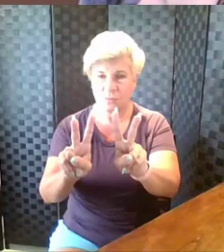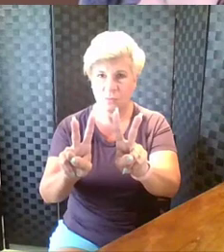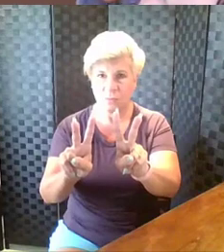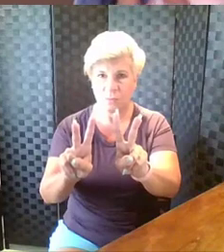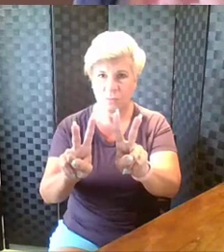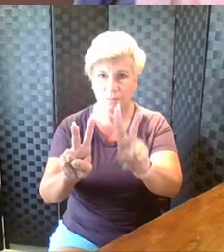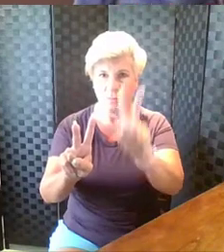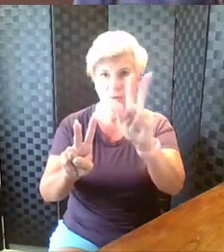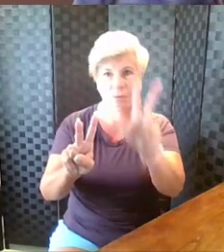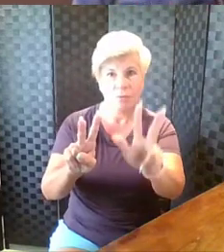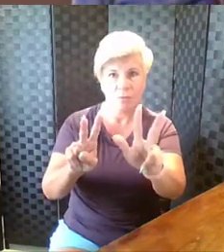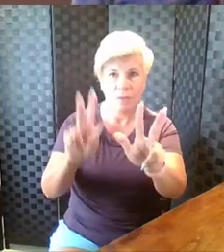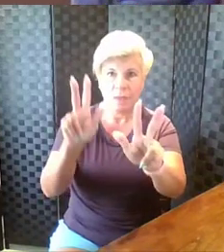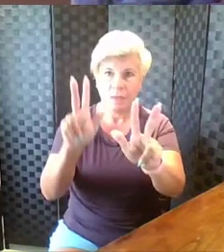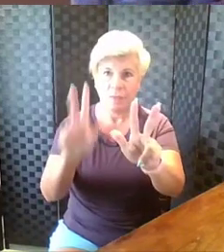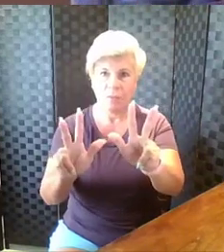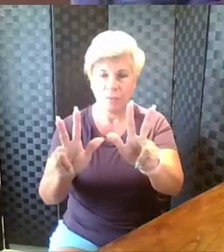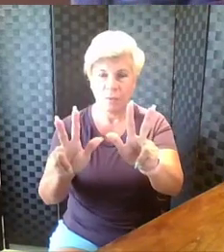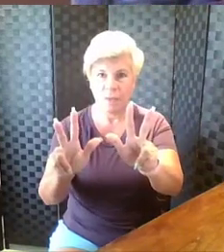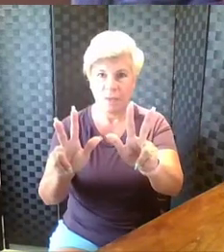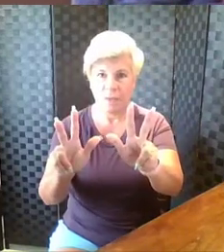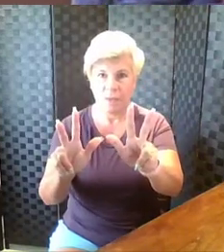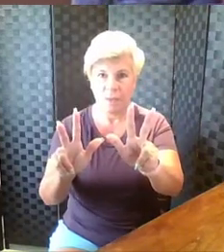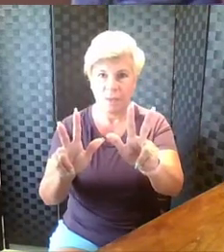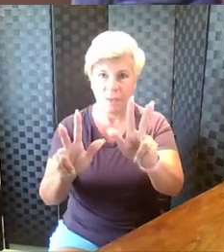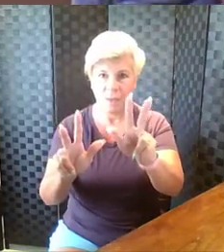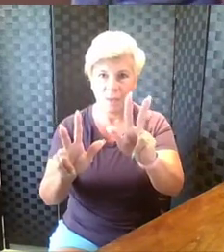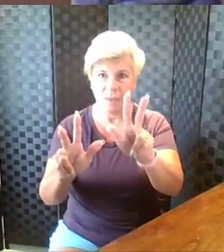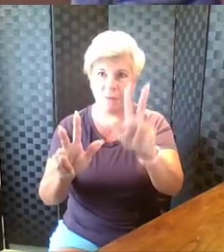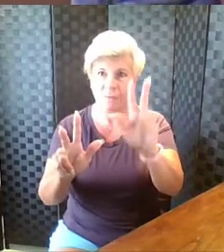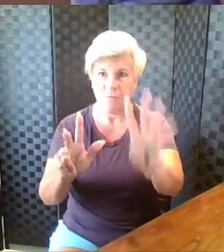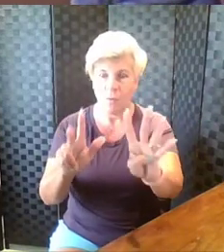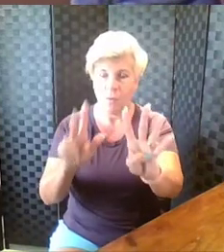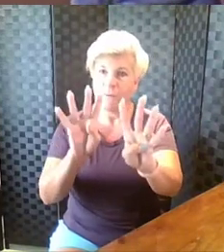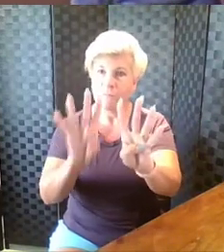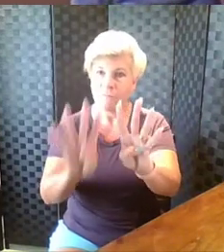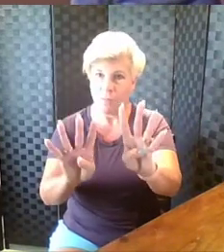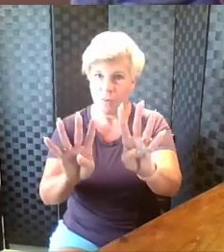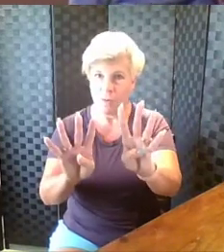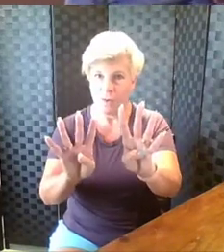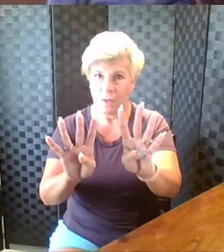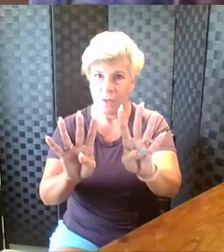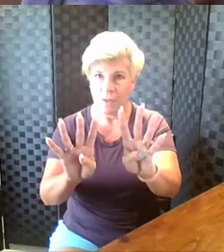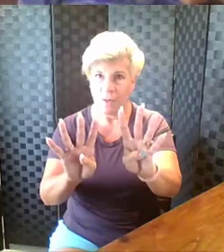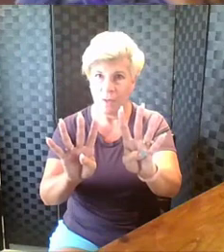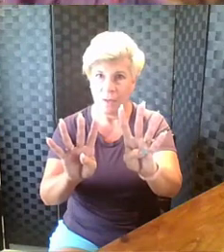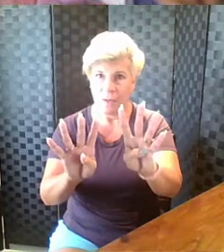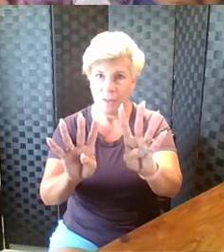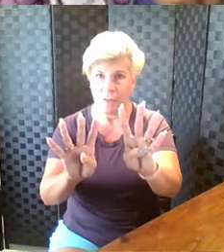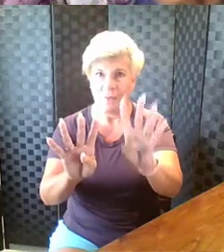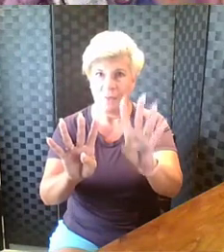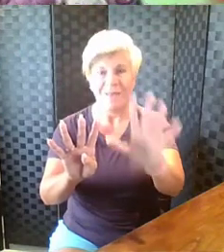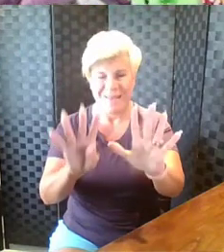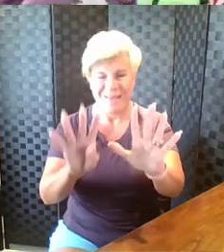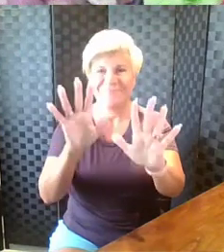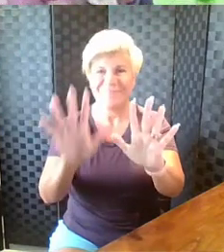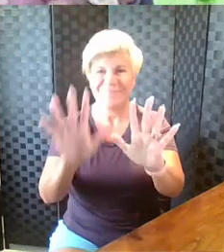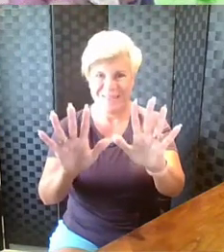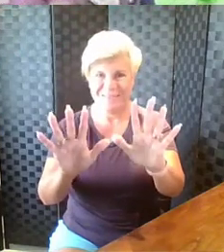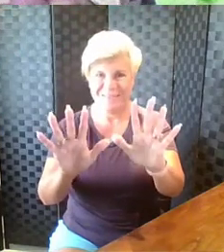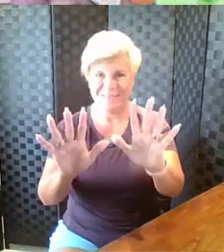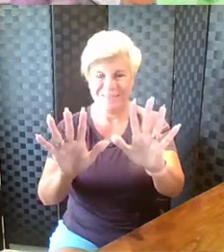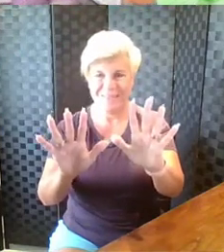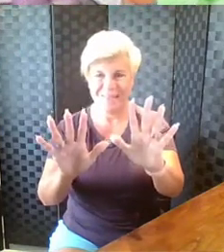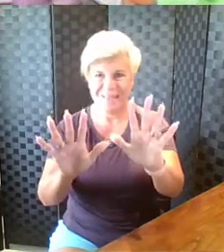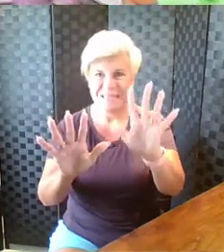2, 3, 3, 4, 4, 5,